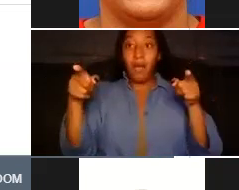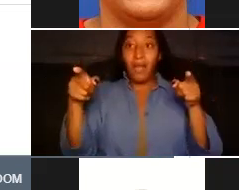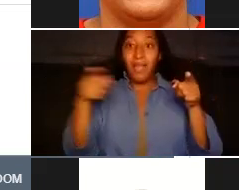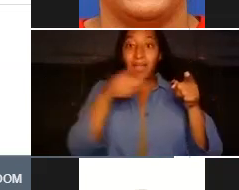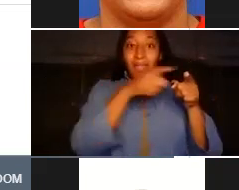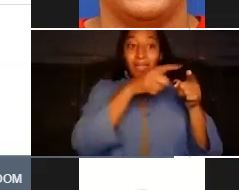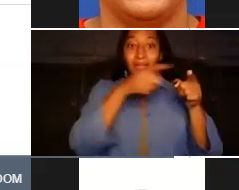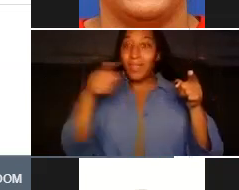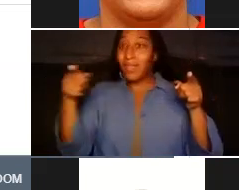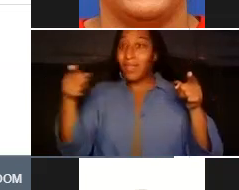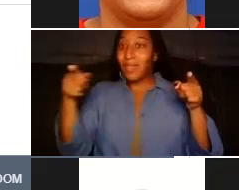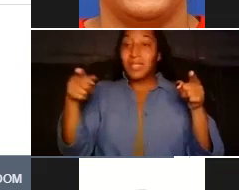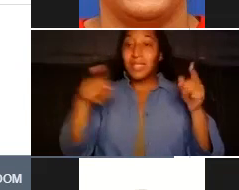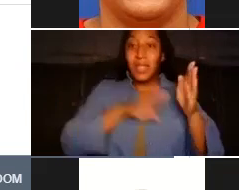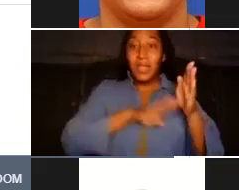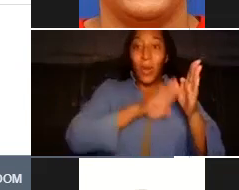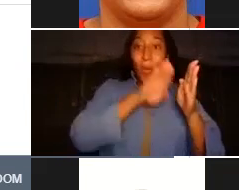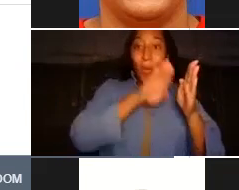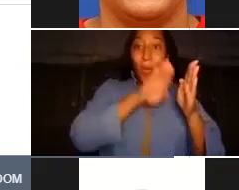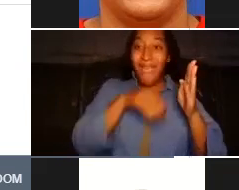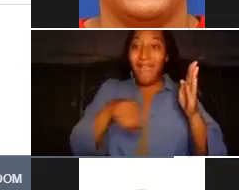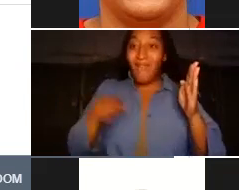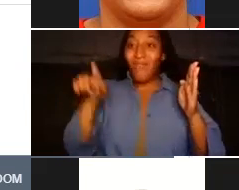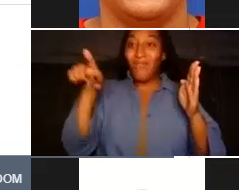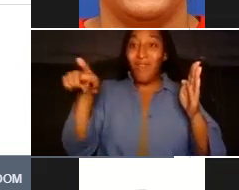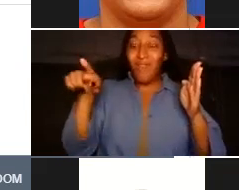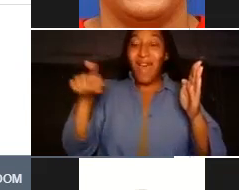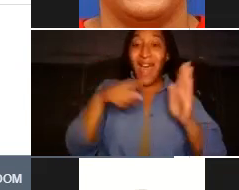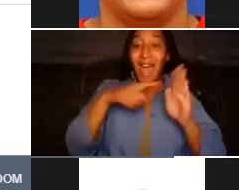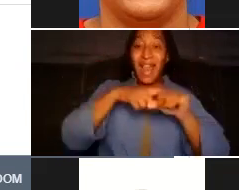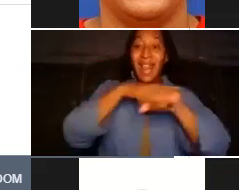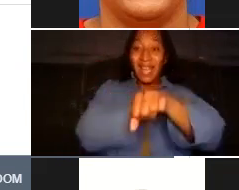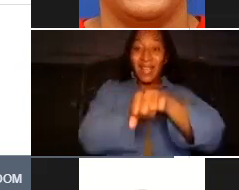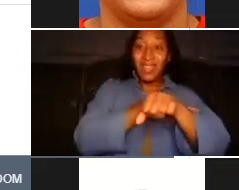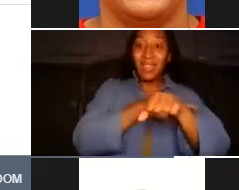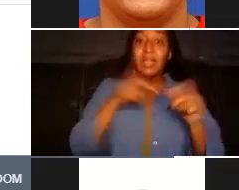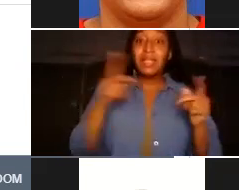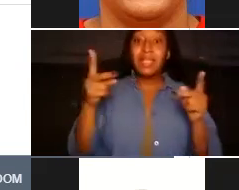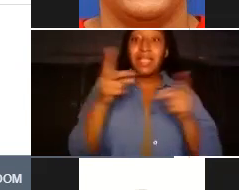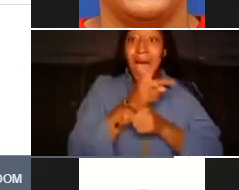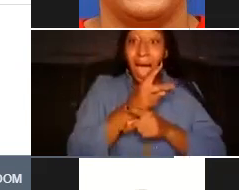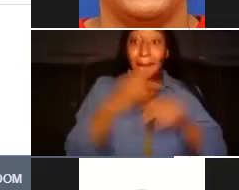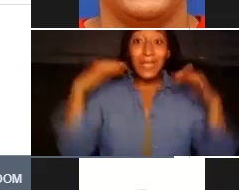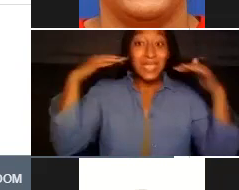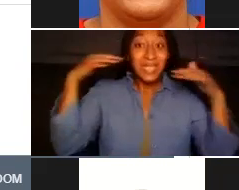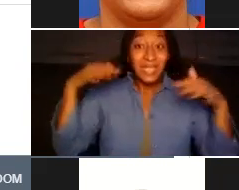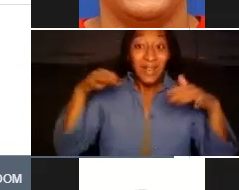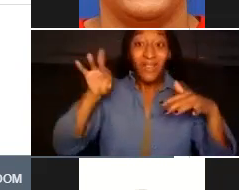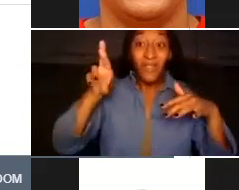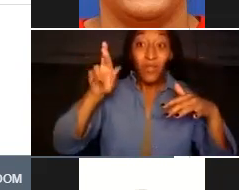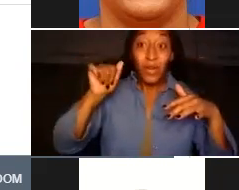frequency times wavelength, we get our wave speed. Okay. this formula that's in the